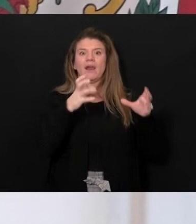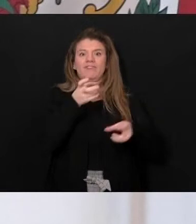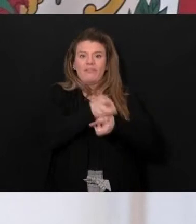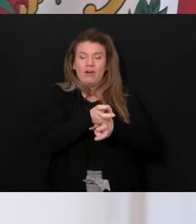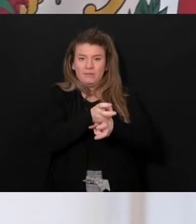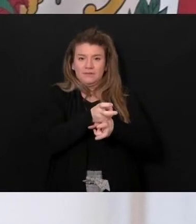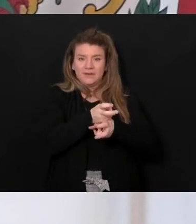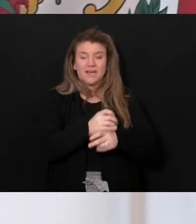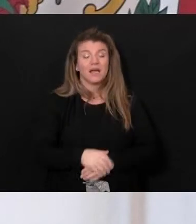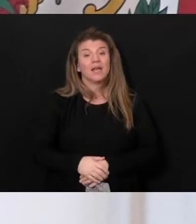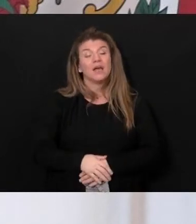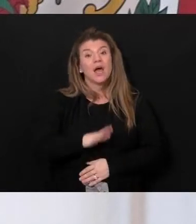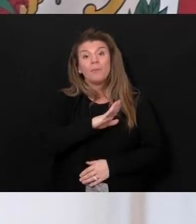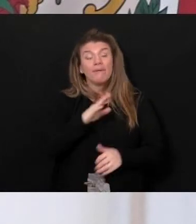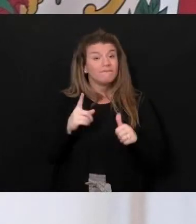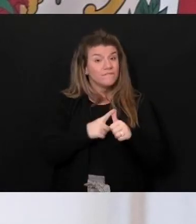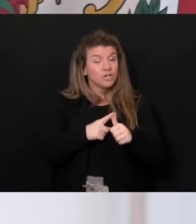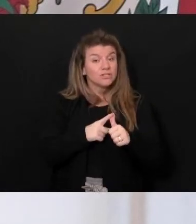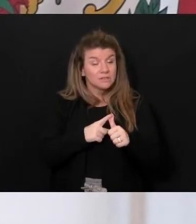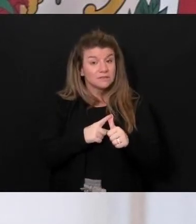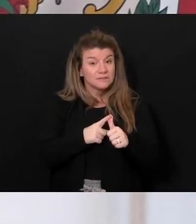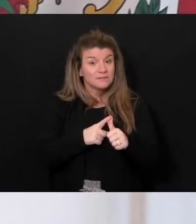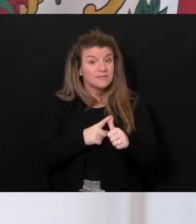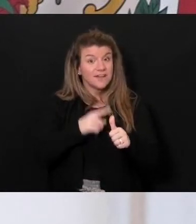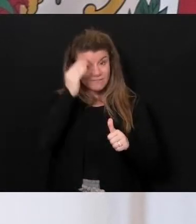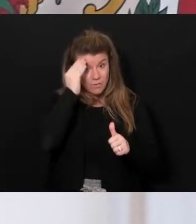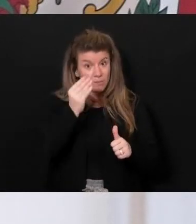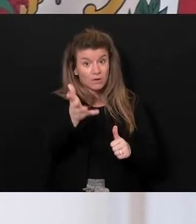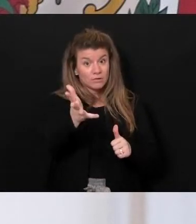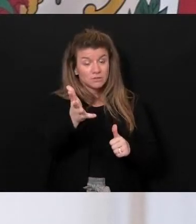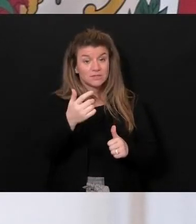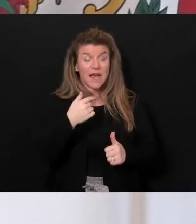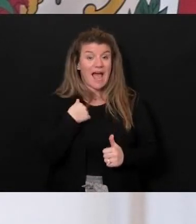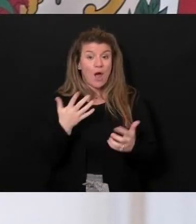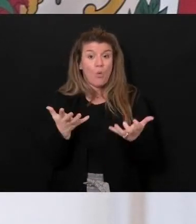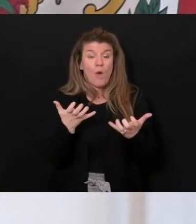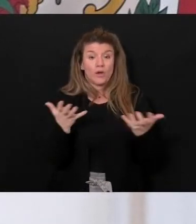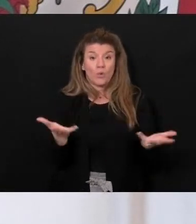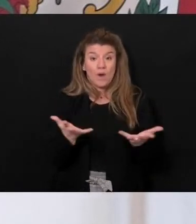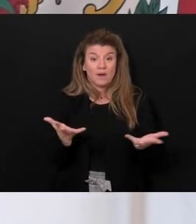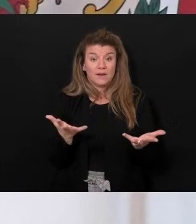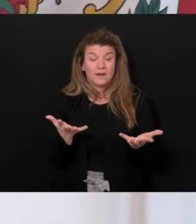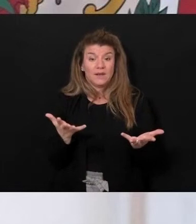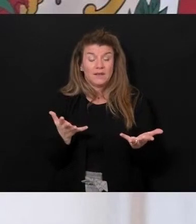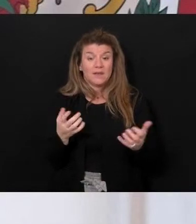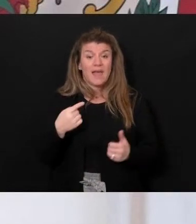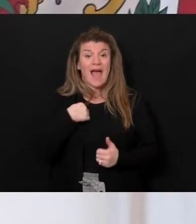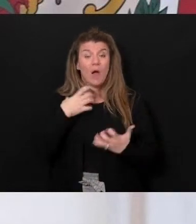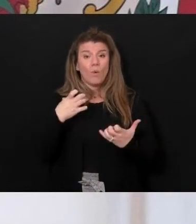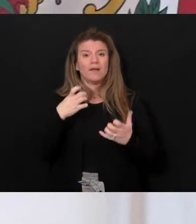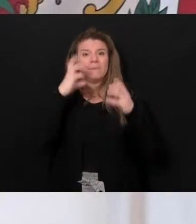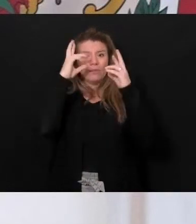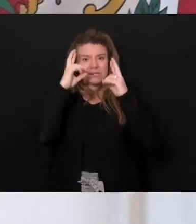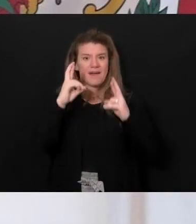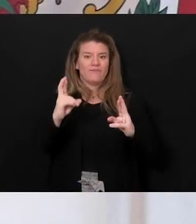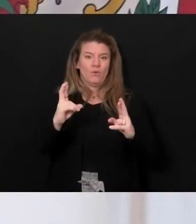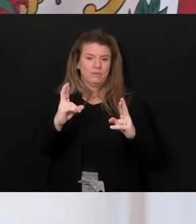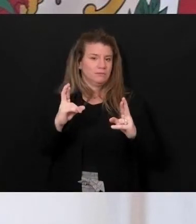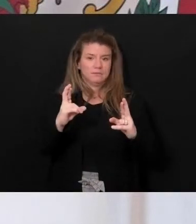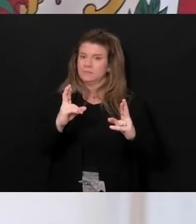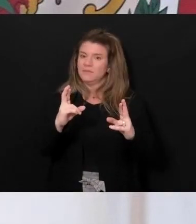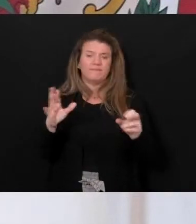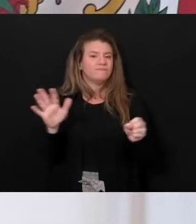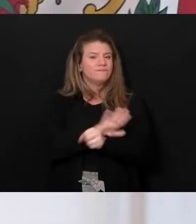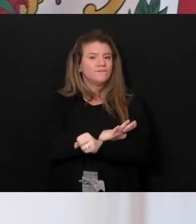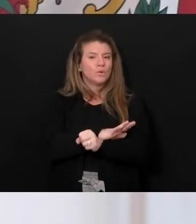But first and foremost, I want to always be just this, and that is super respectful